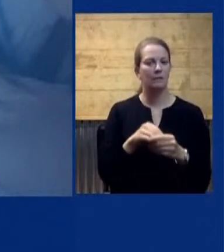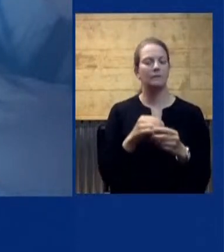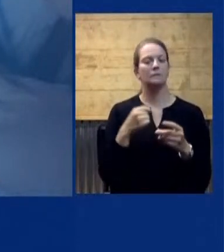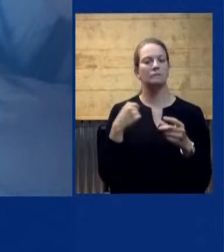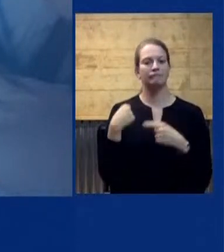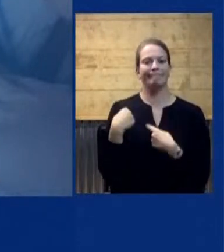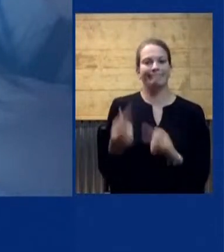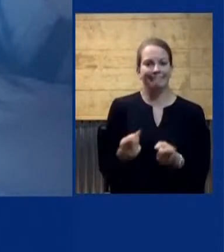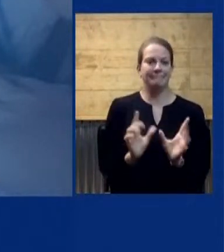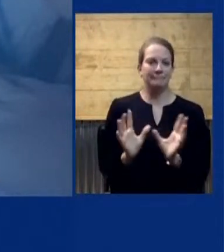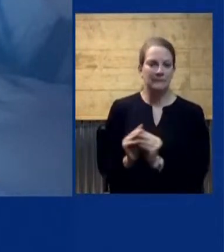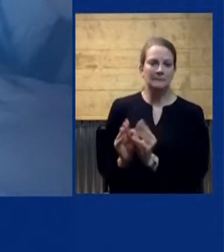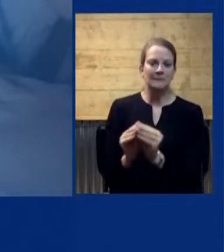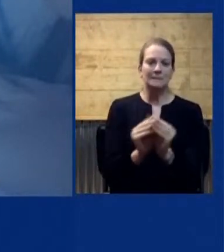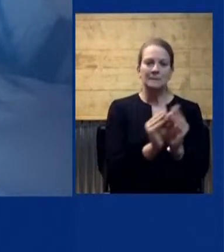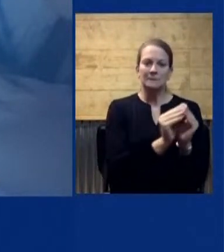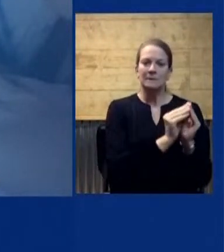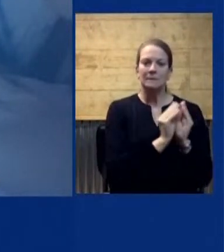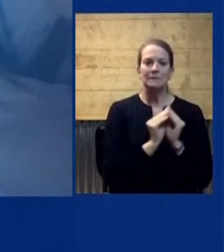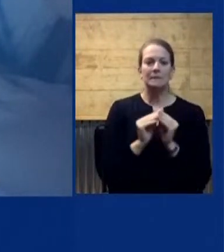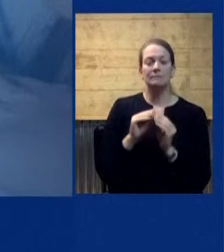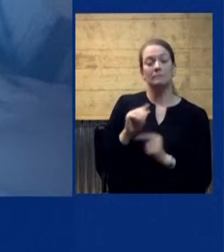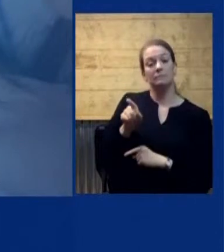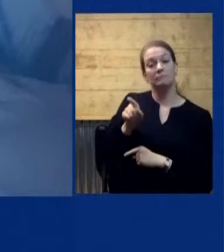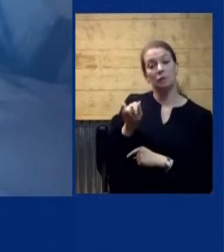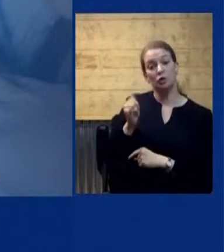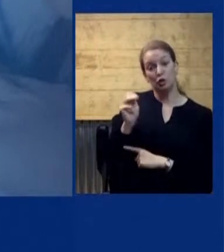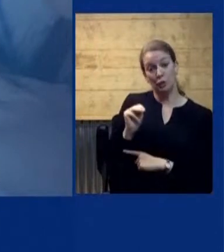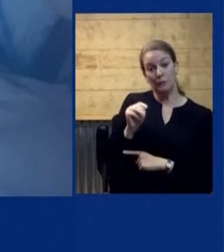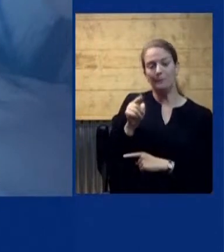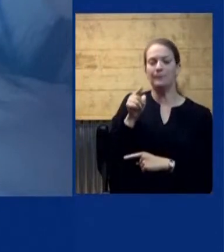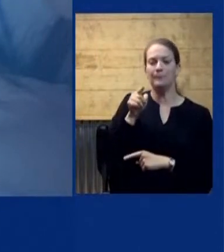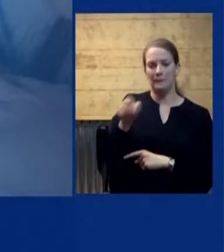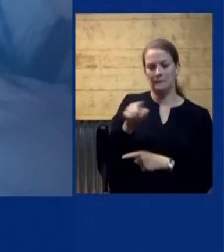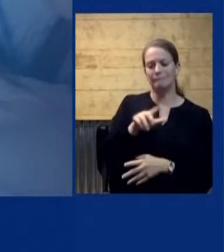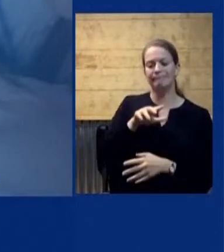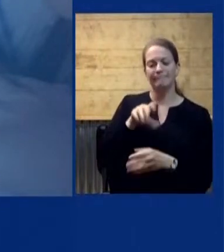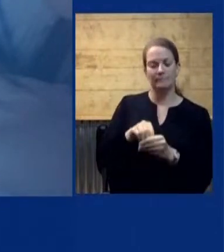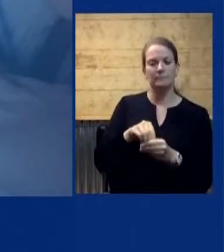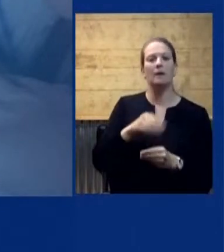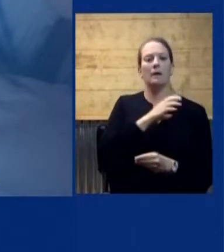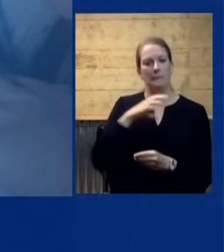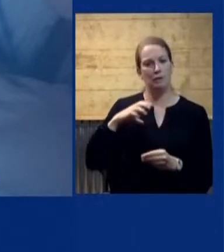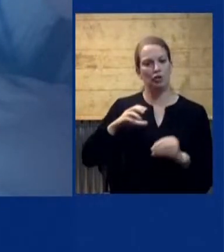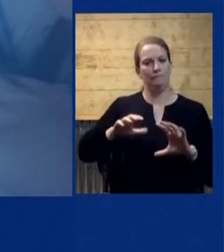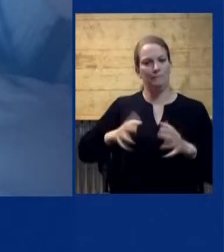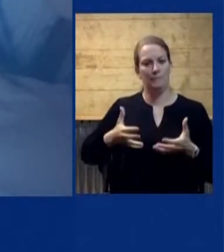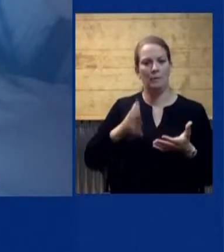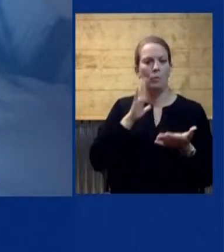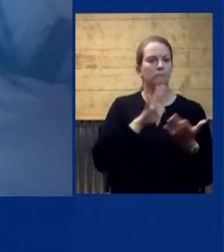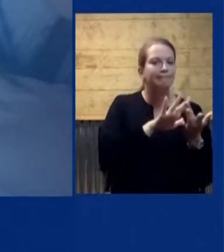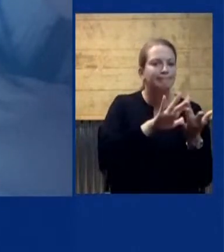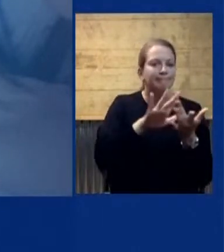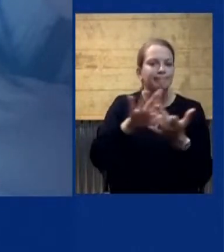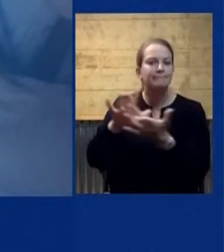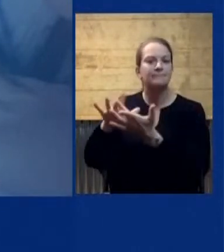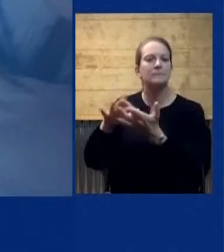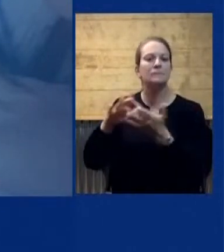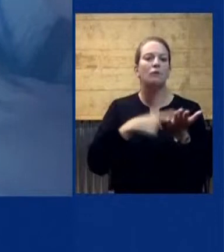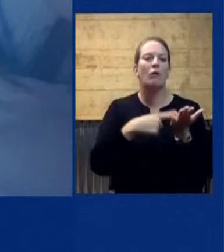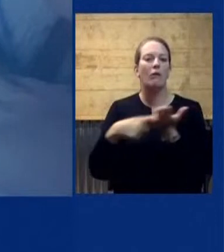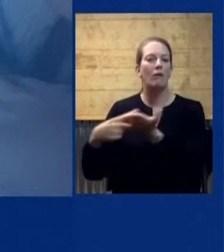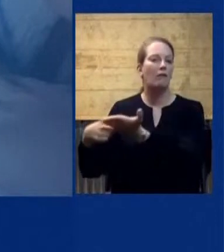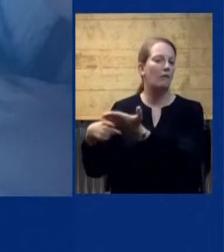them. Jim is on a commission that talks to the different districts and their representatives about